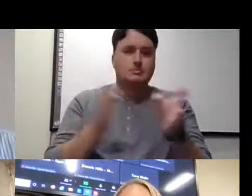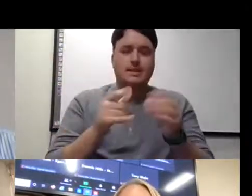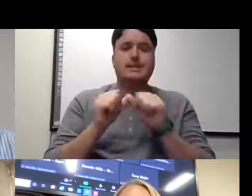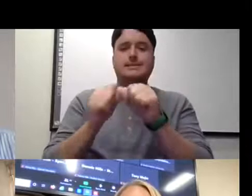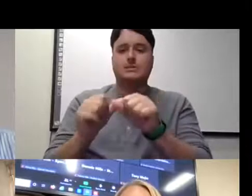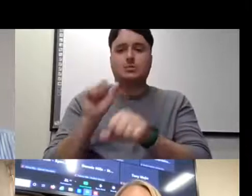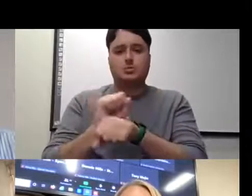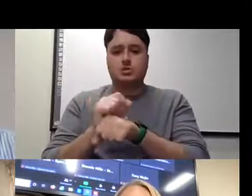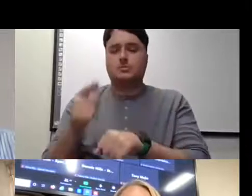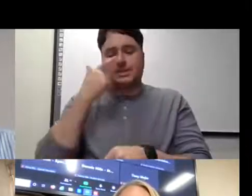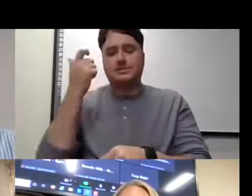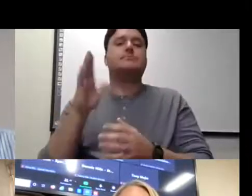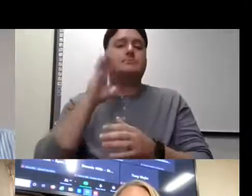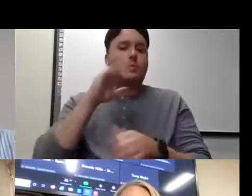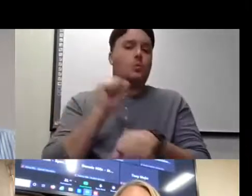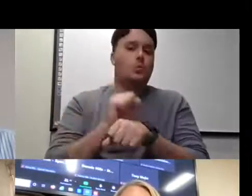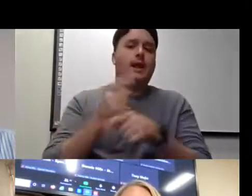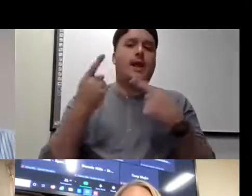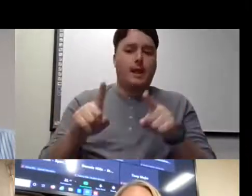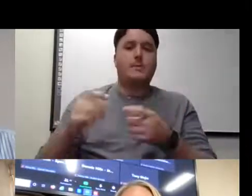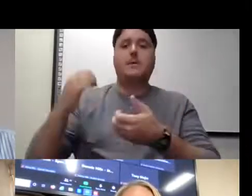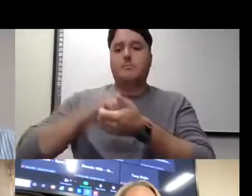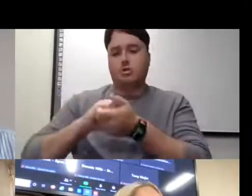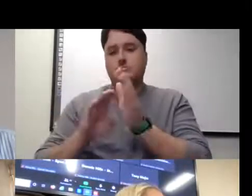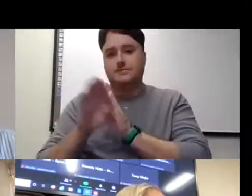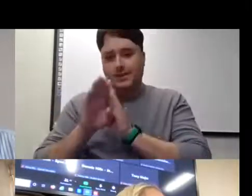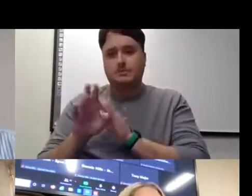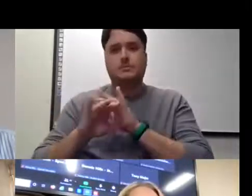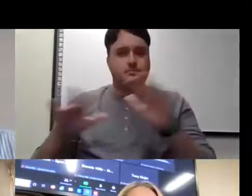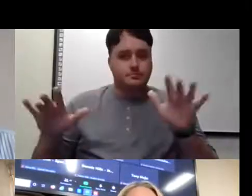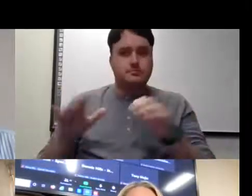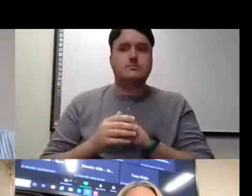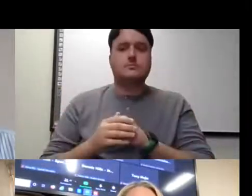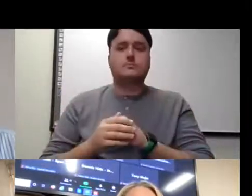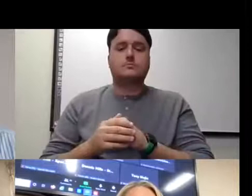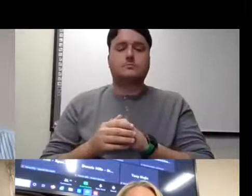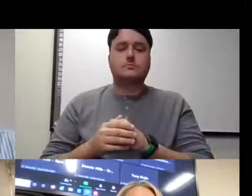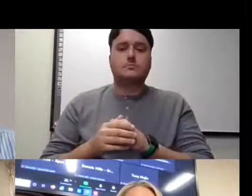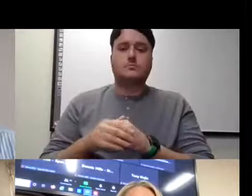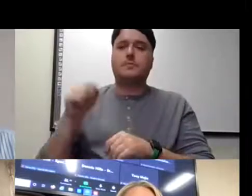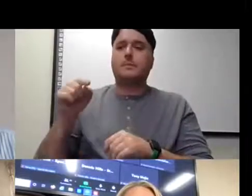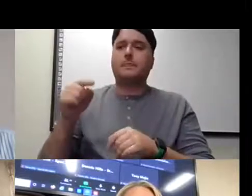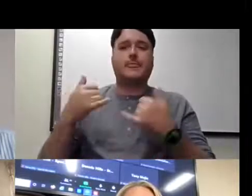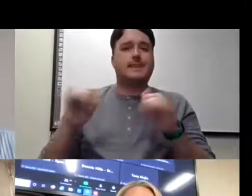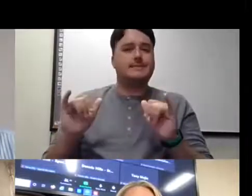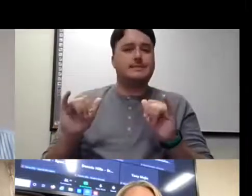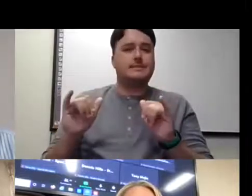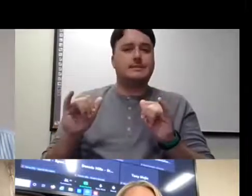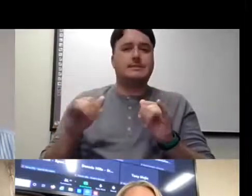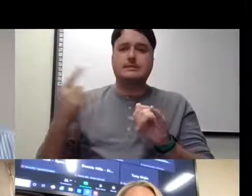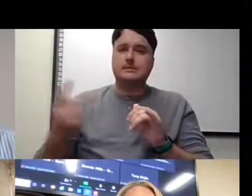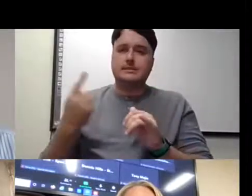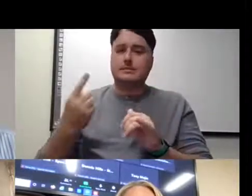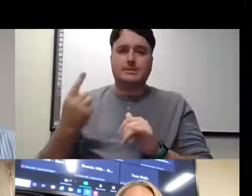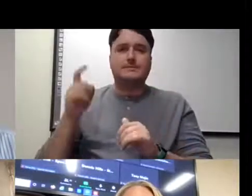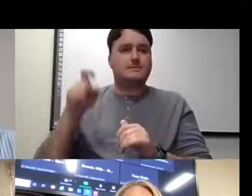the work, because even though work has happened and partnerships have been developed to kind of work on these pieces, you know, it's still something that needs